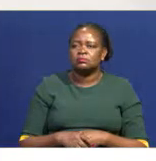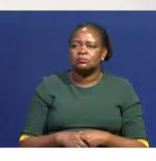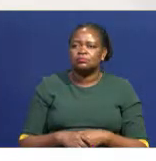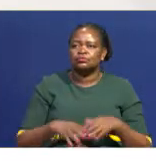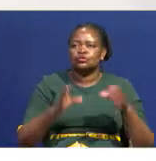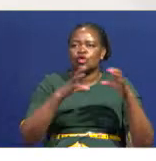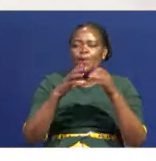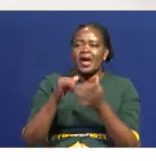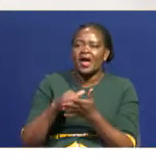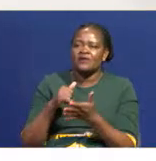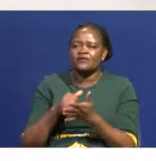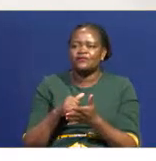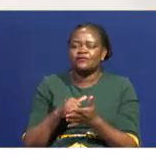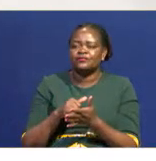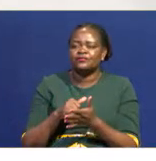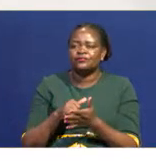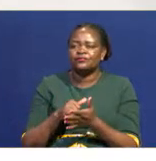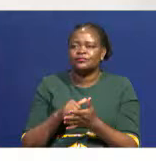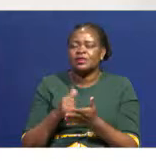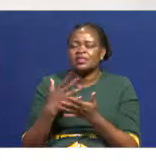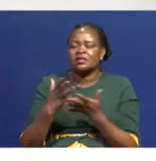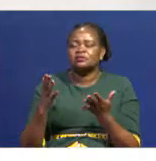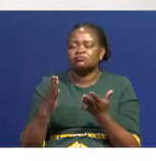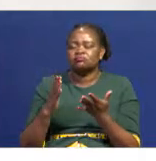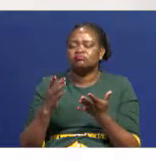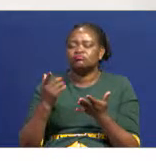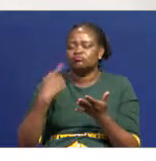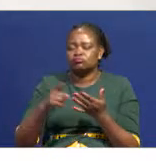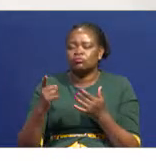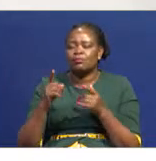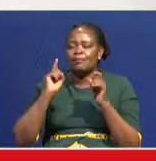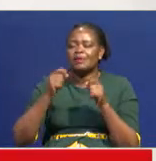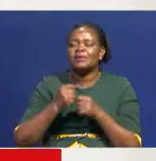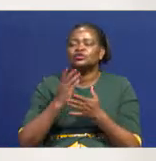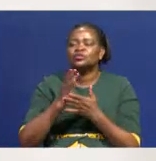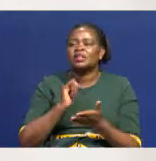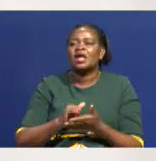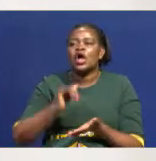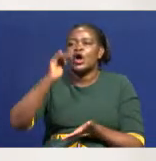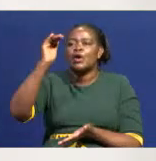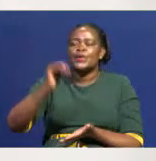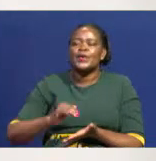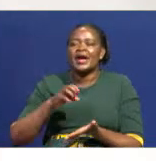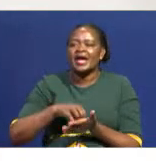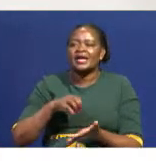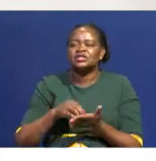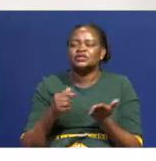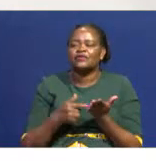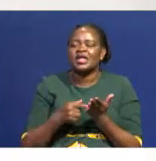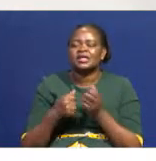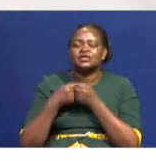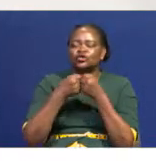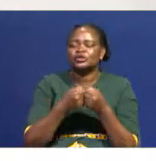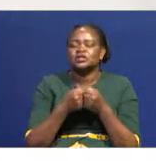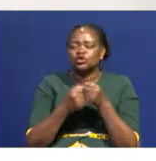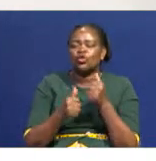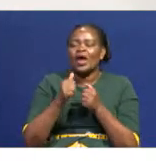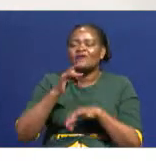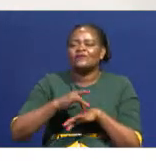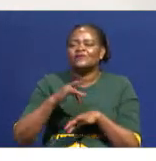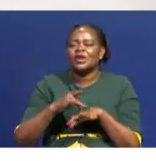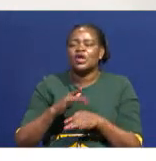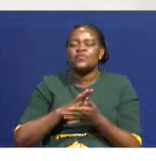Agencies involved in cargo clearance, should ensure they reduce cases of technical hitches which